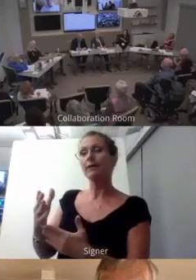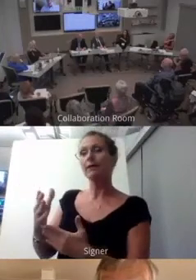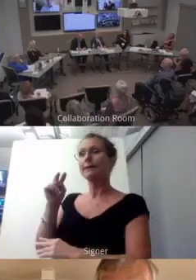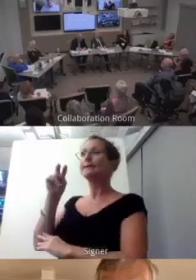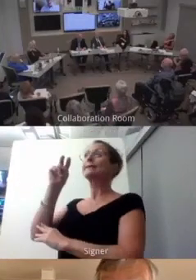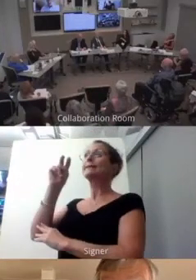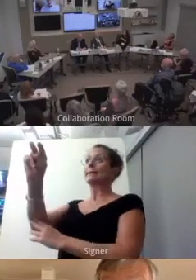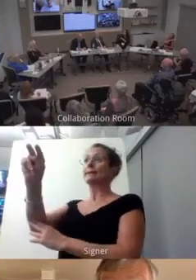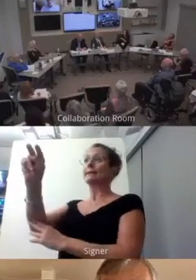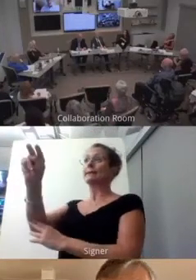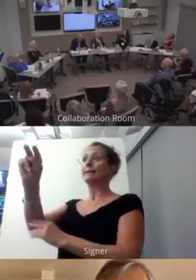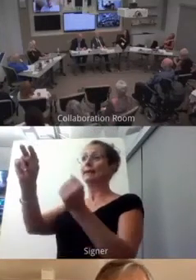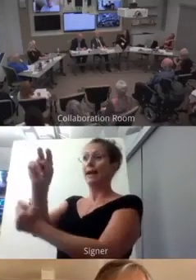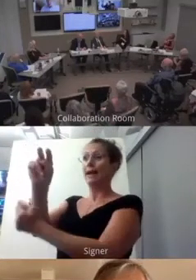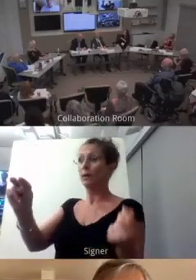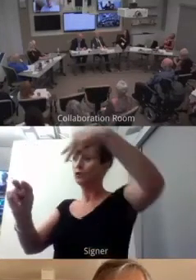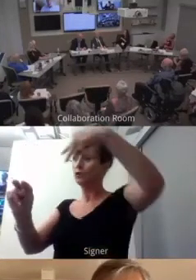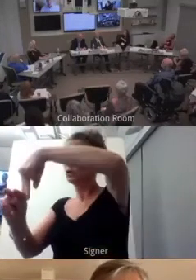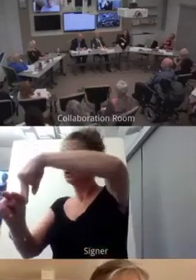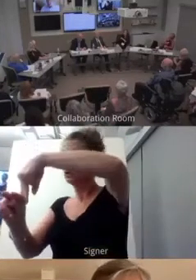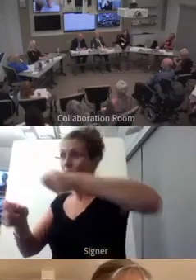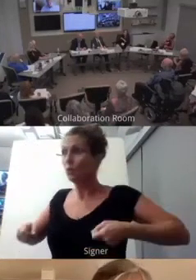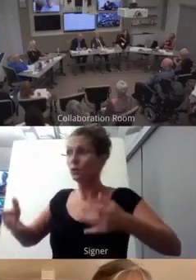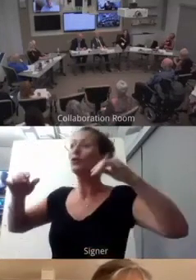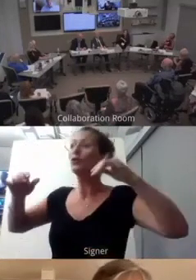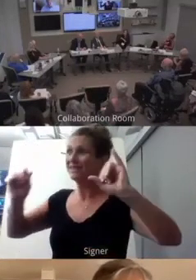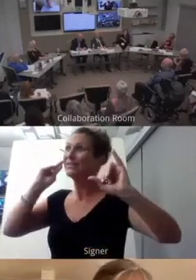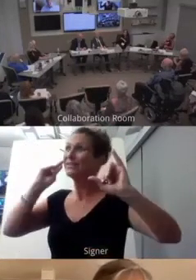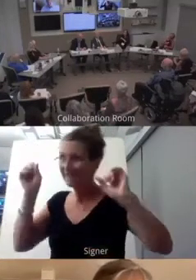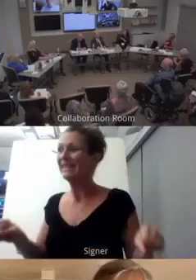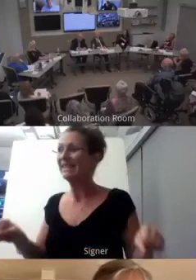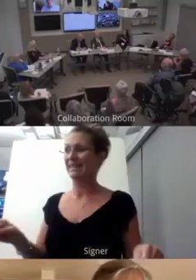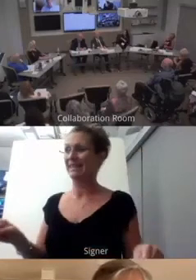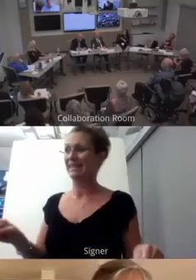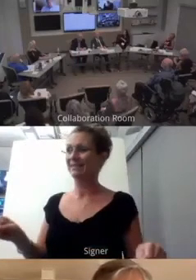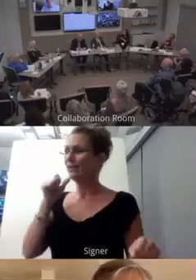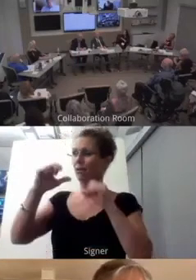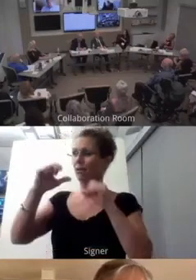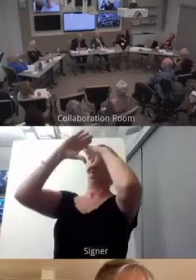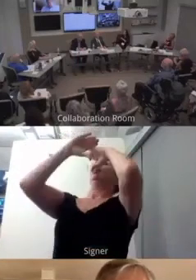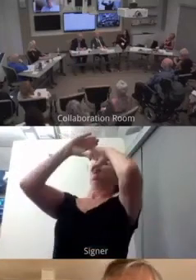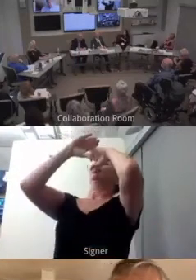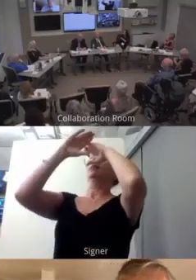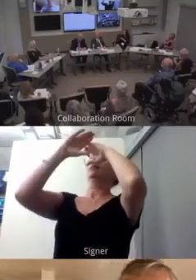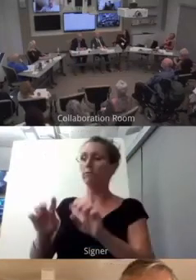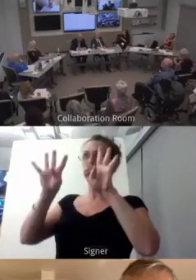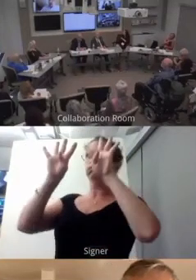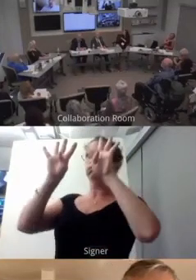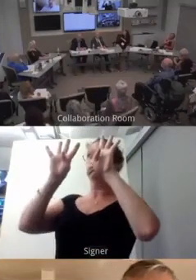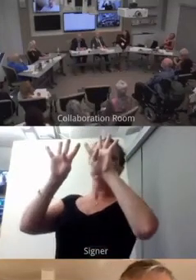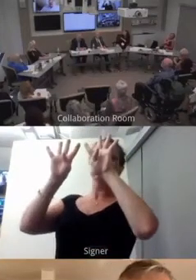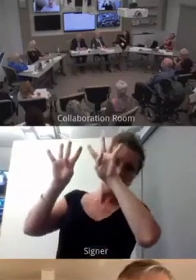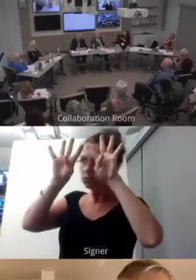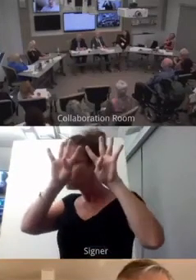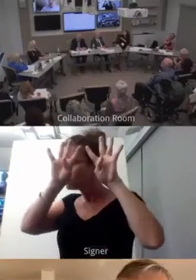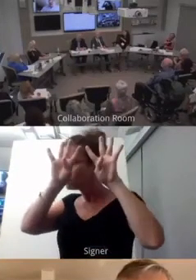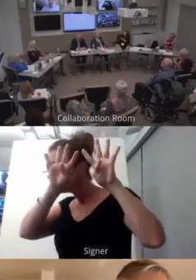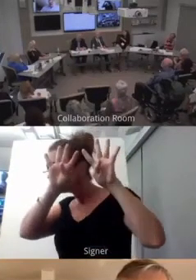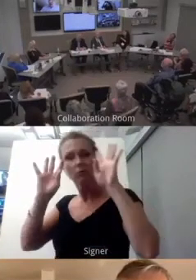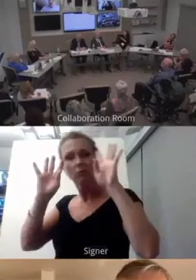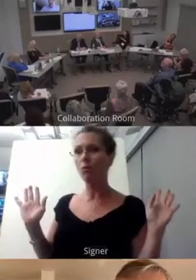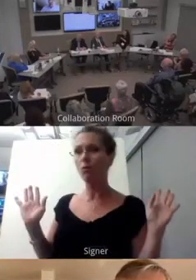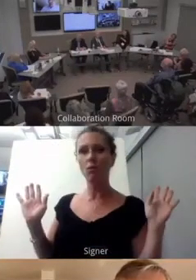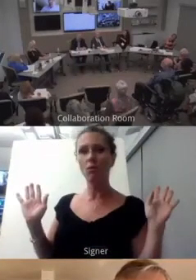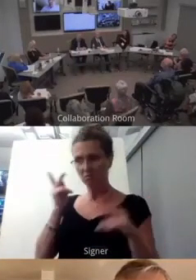users. It just affected how you designed the facility. And so we did that in agreements